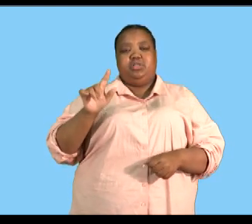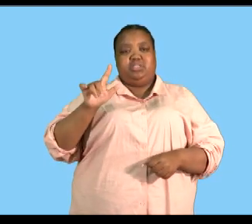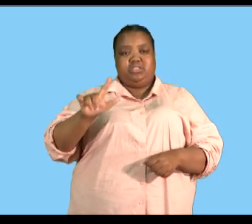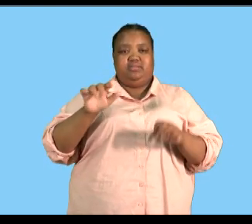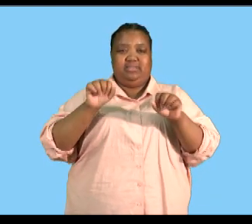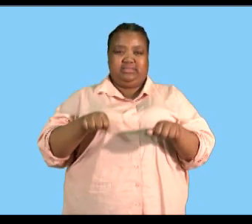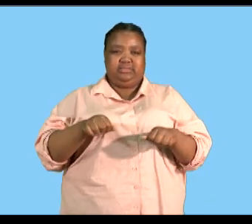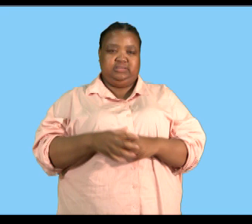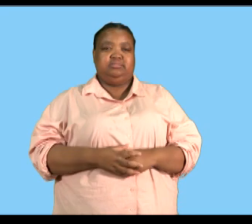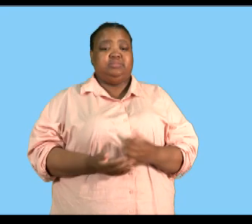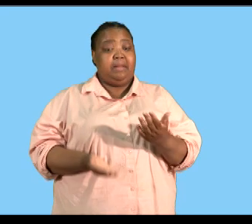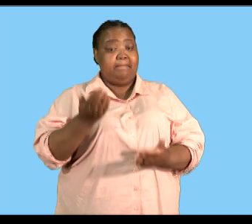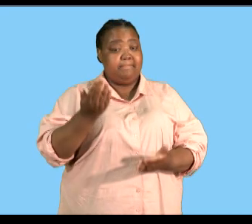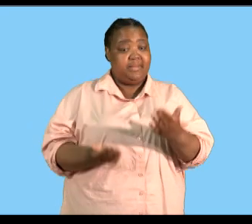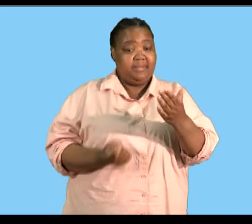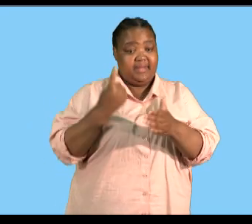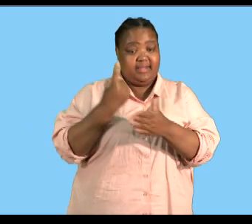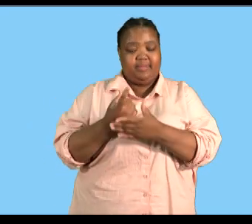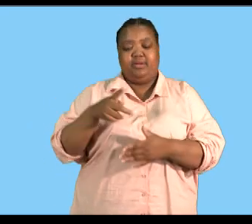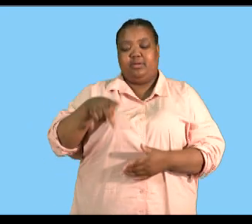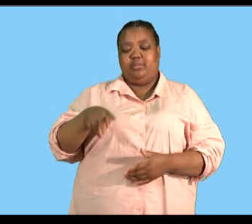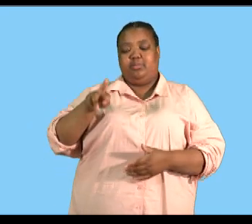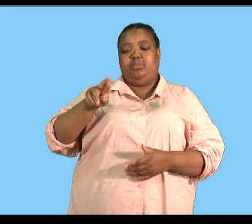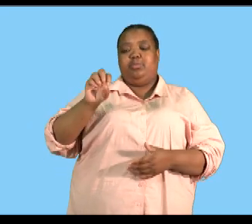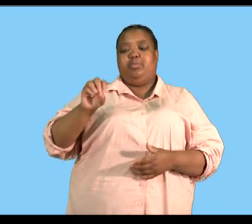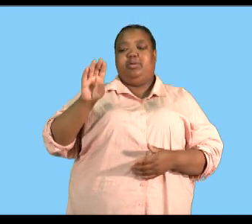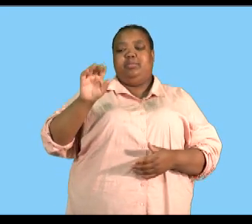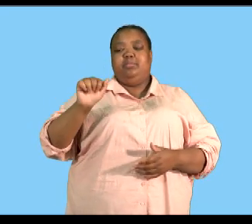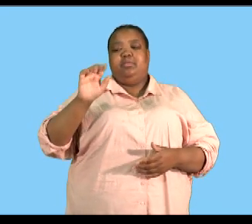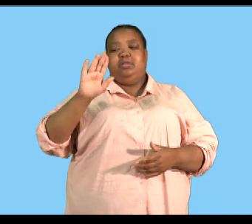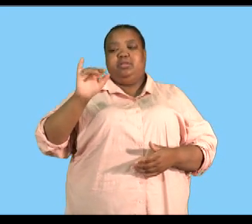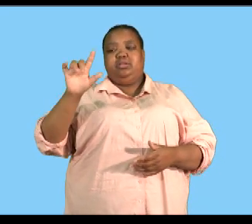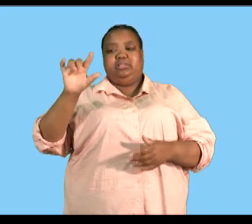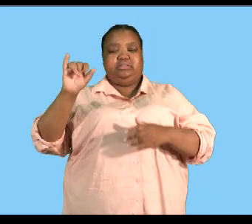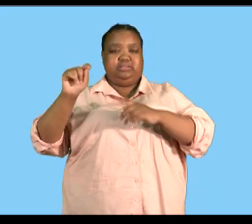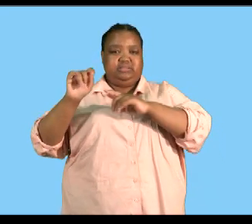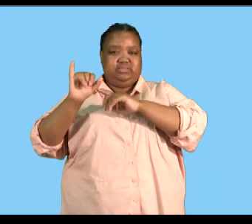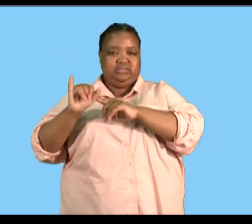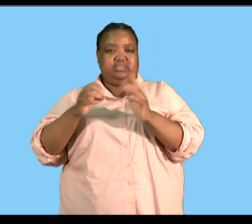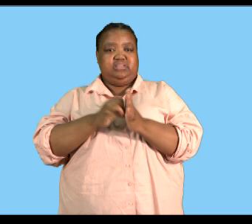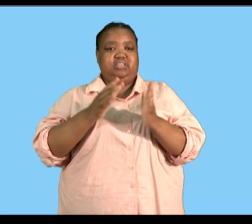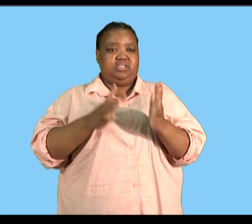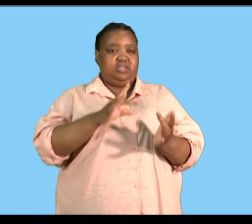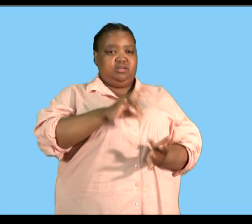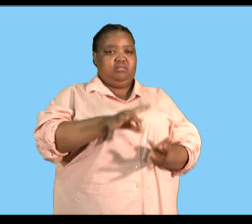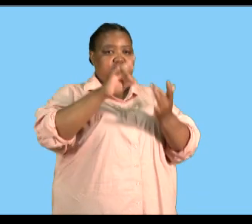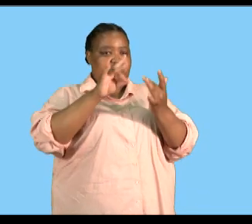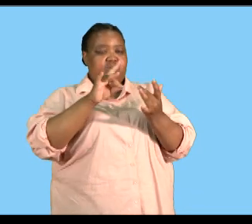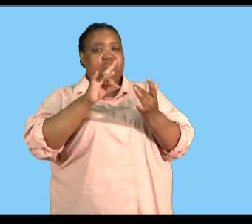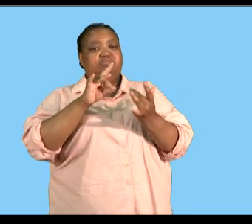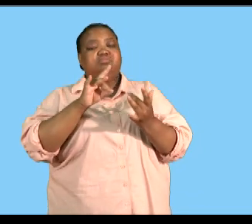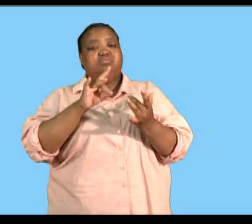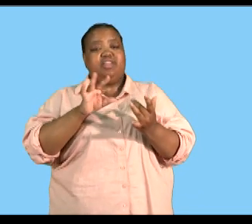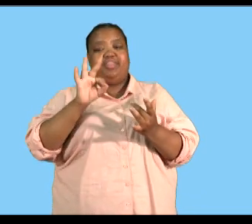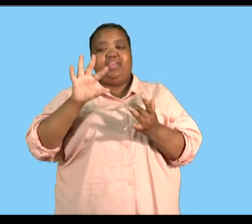5.1.7. Determine the probability of randomly selecting a learner who scored more than